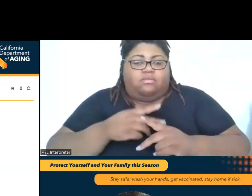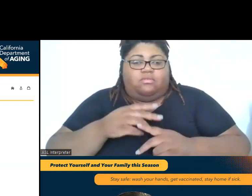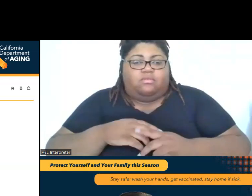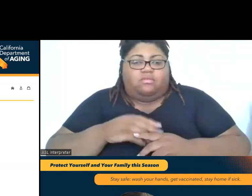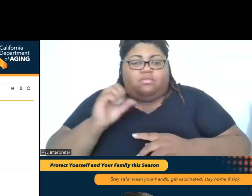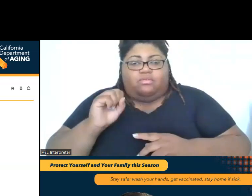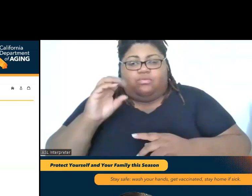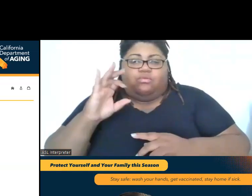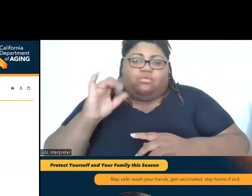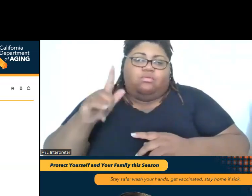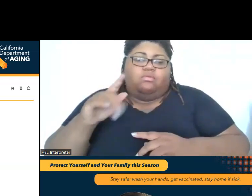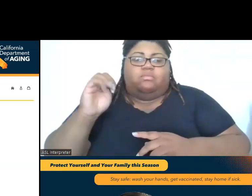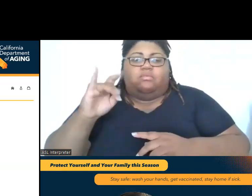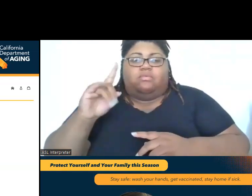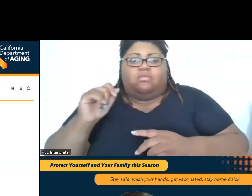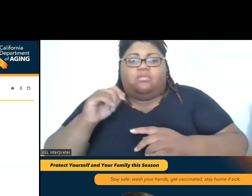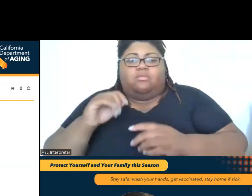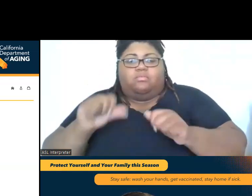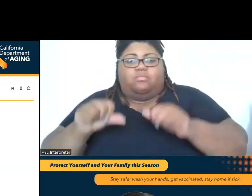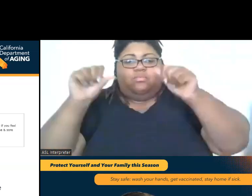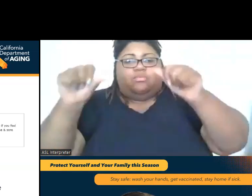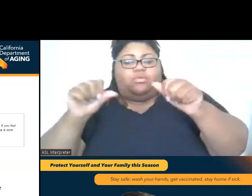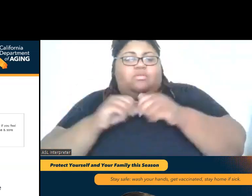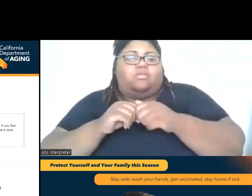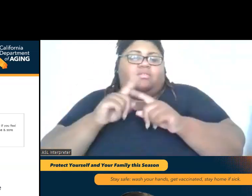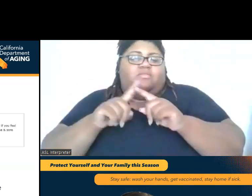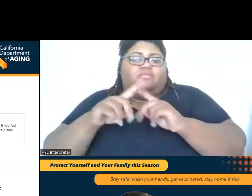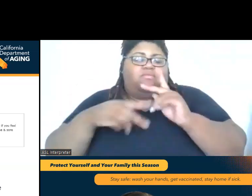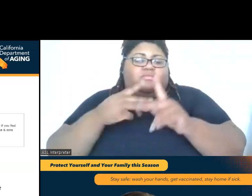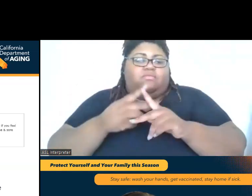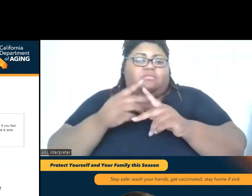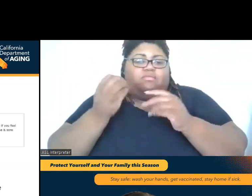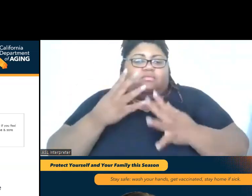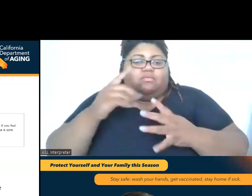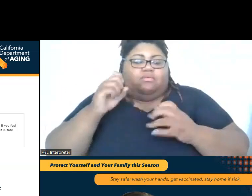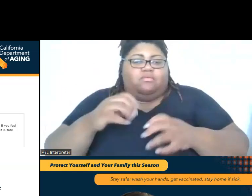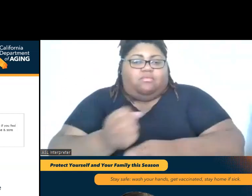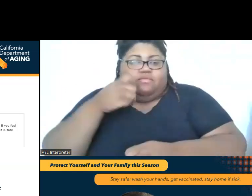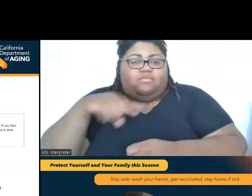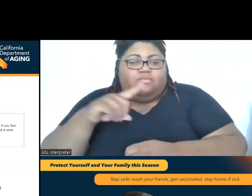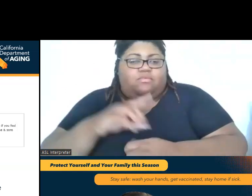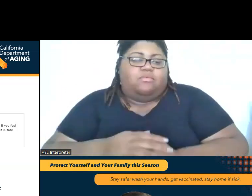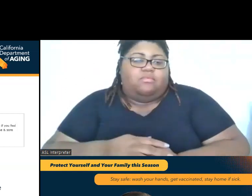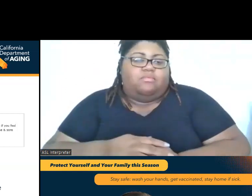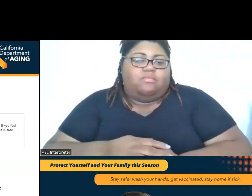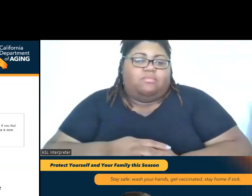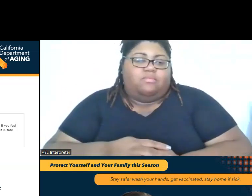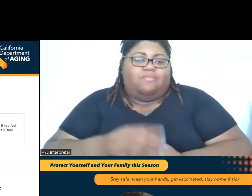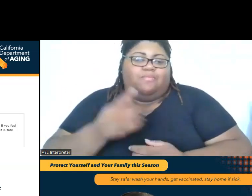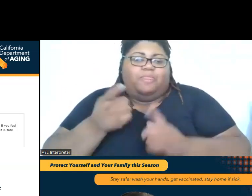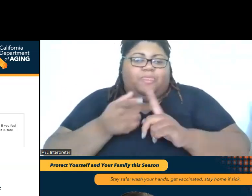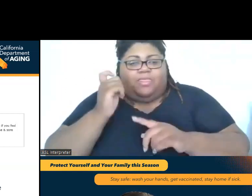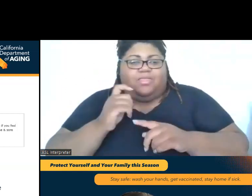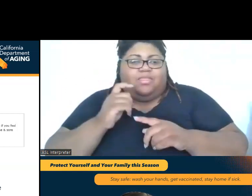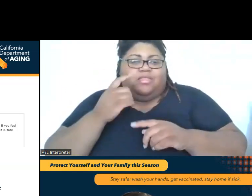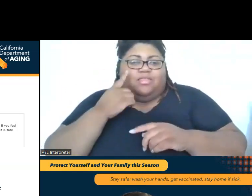posts, newsletter blurbs, and a lot of resource tips that you'll be able to utilize. And here's just a little snapshot of what the social